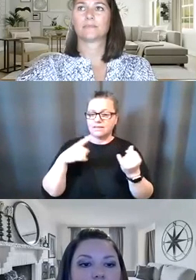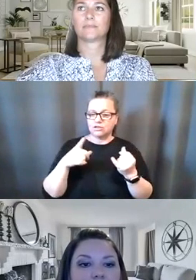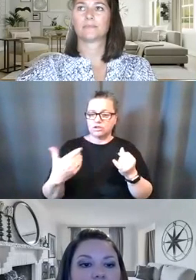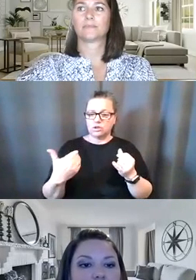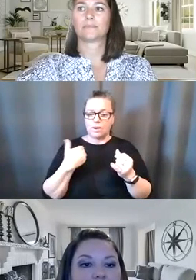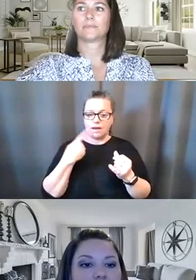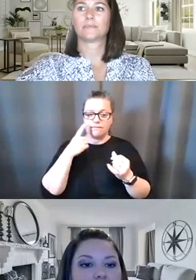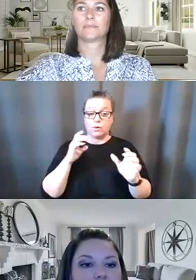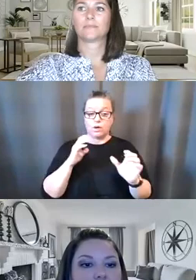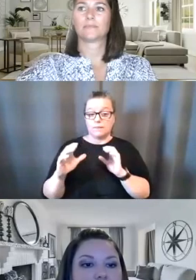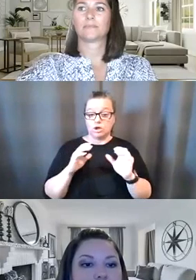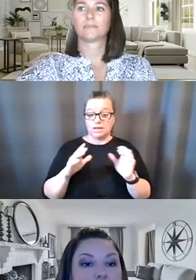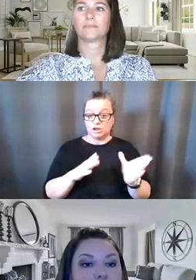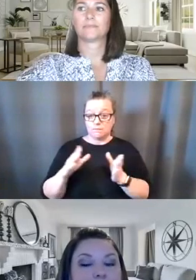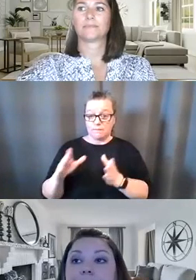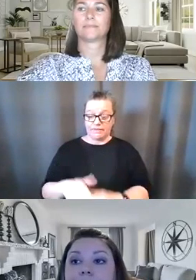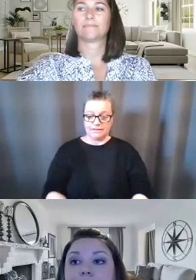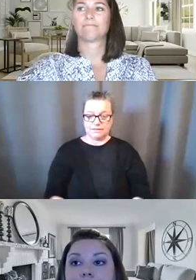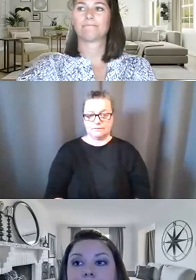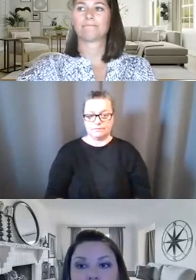for communication methods?